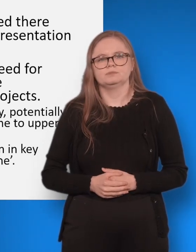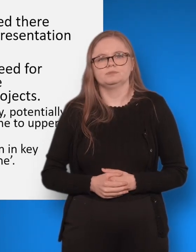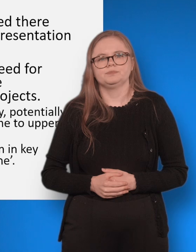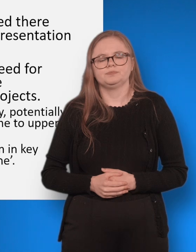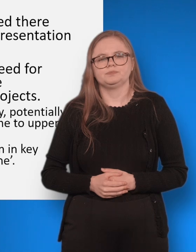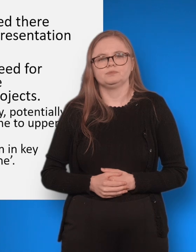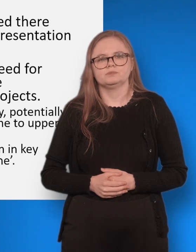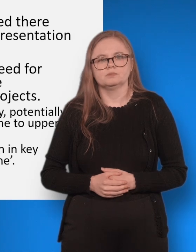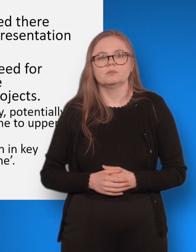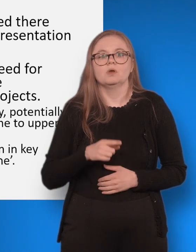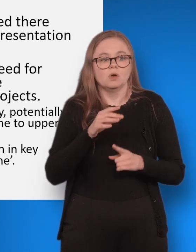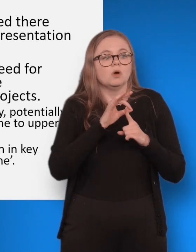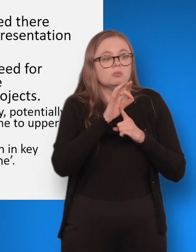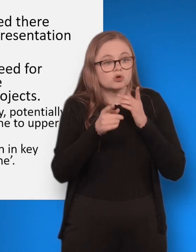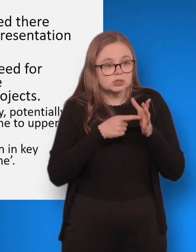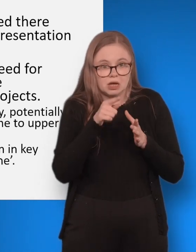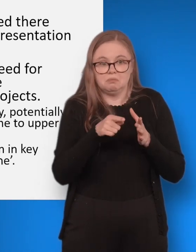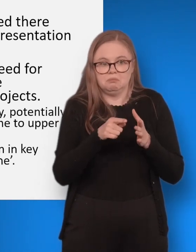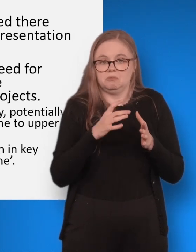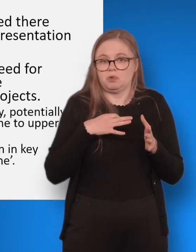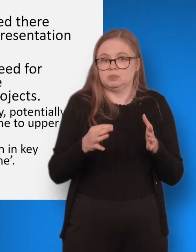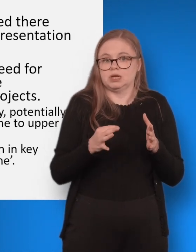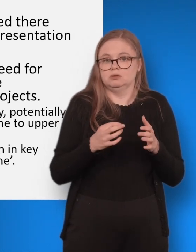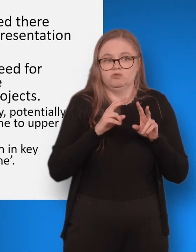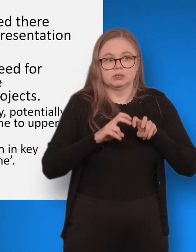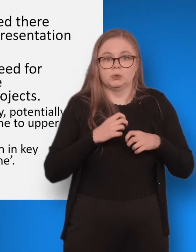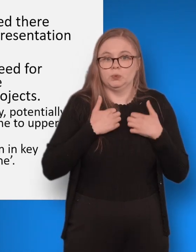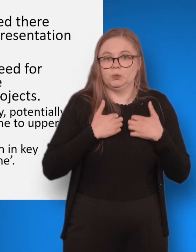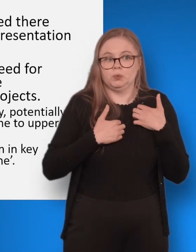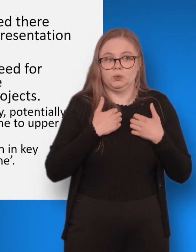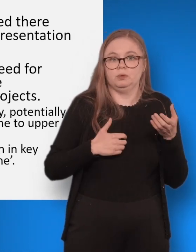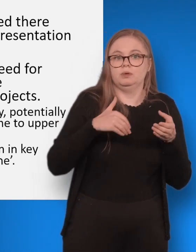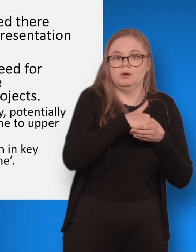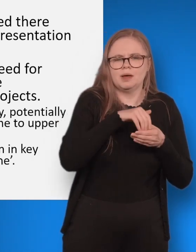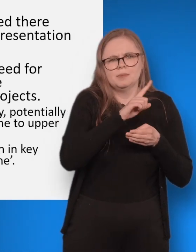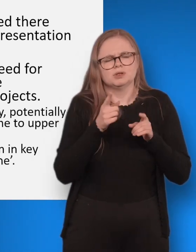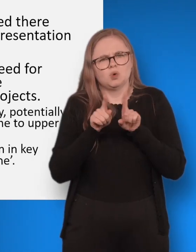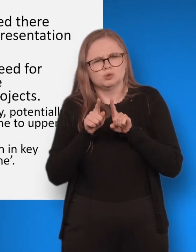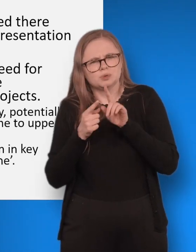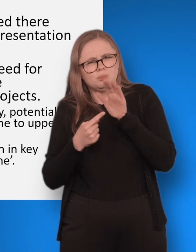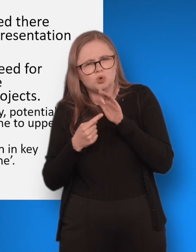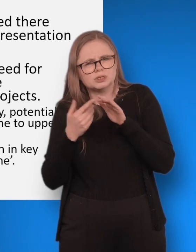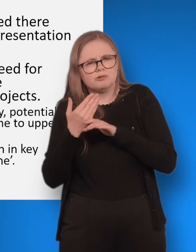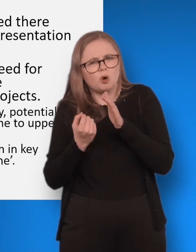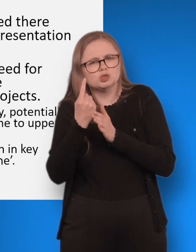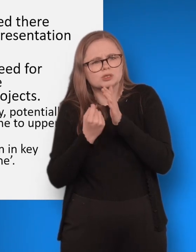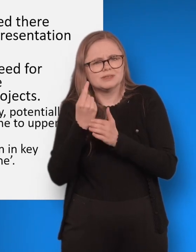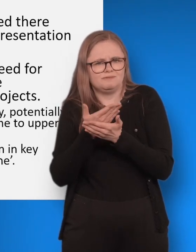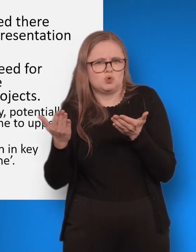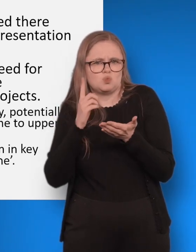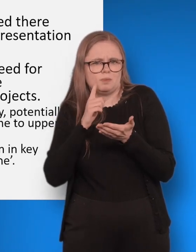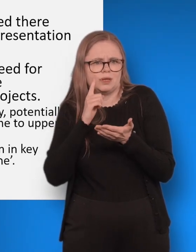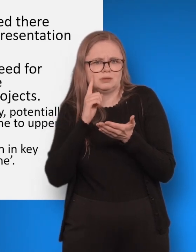represent research interest, but represent key, potentially career-defining opportunities in the